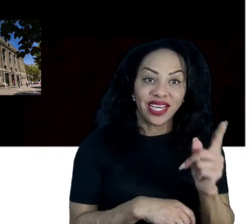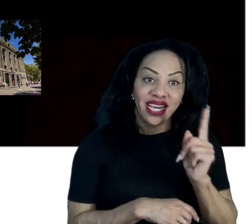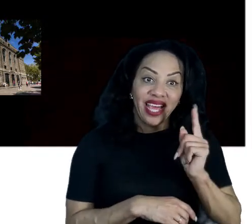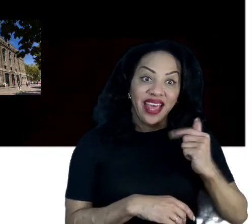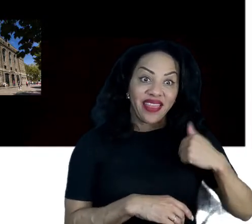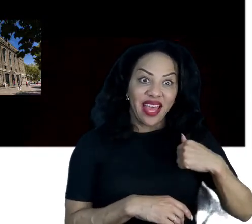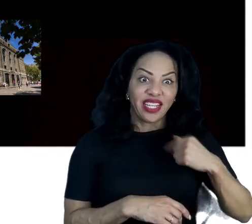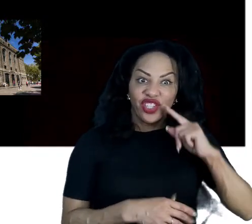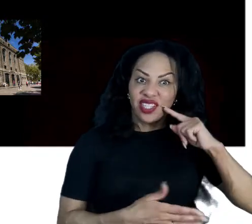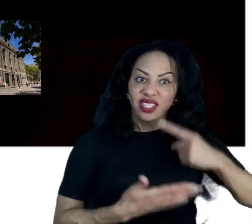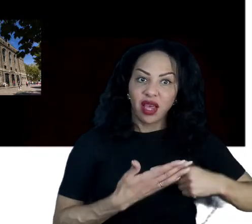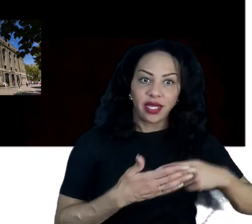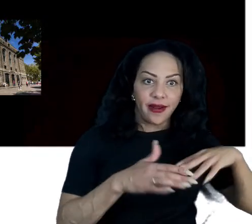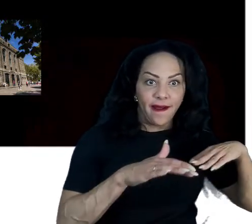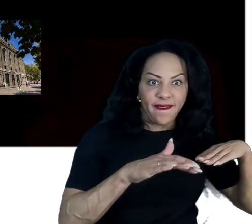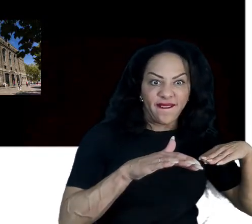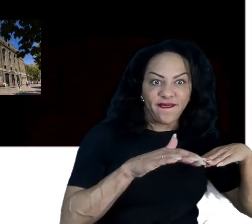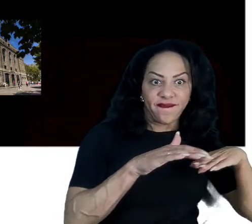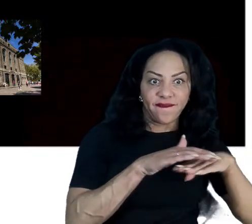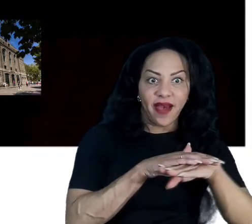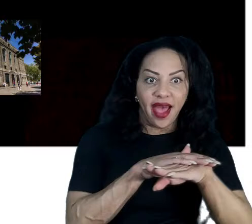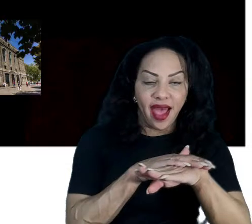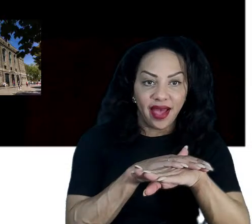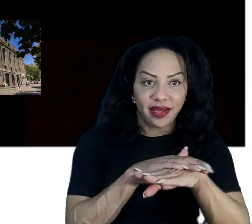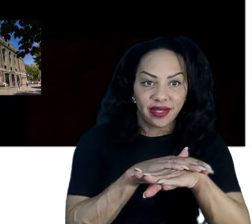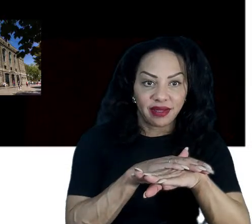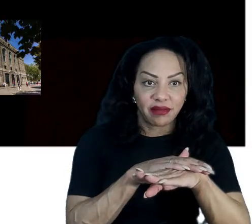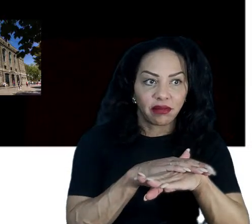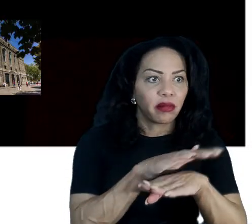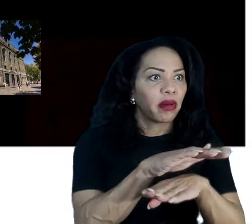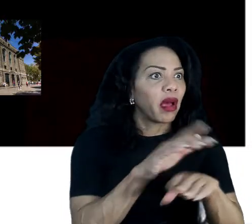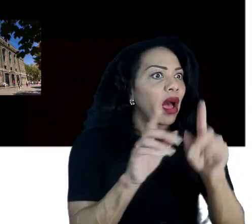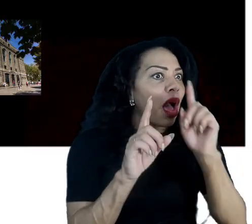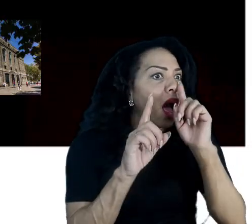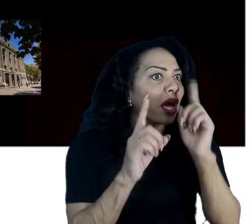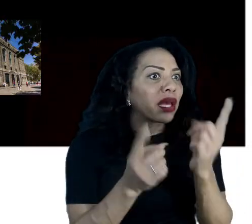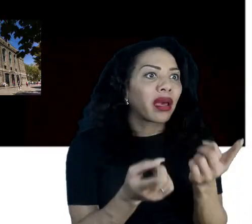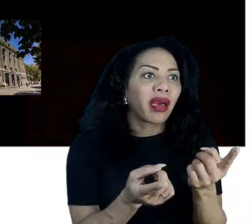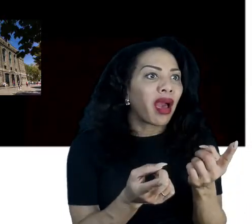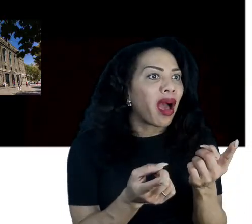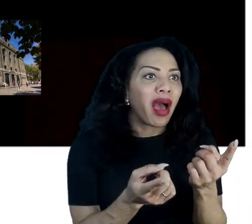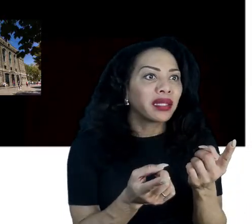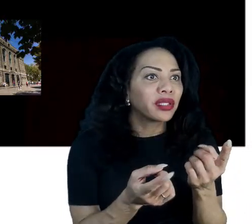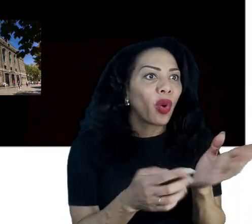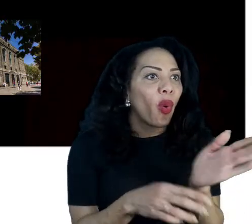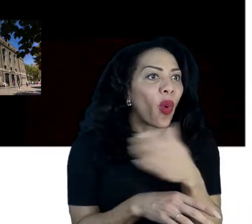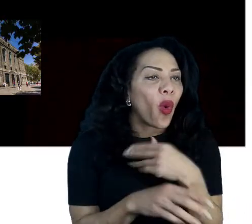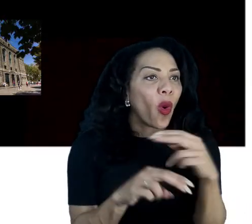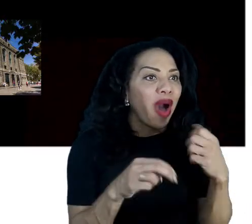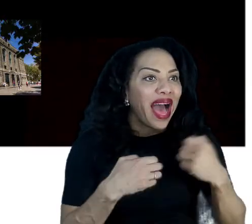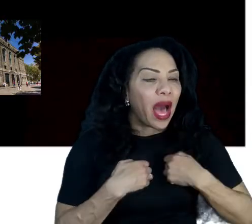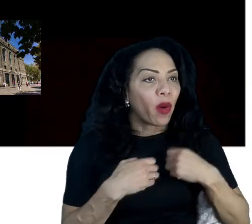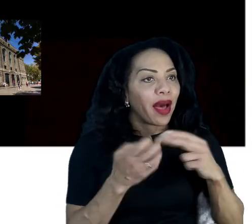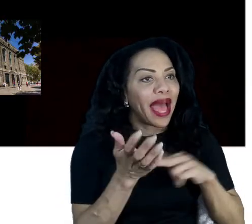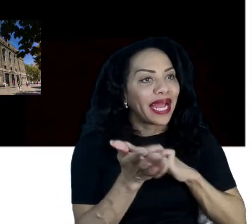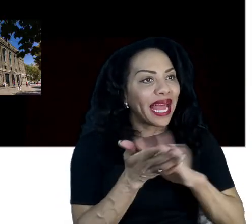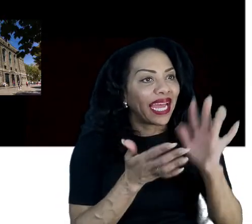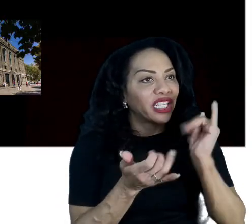home, she said, I can't. All of the fax machines are in a fax graveyard. And so I